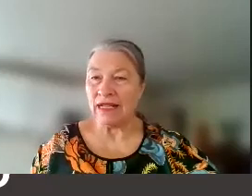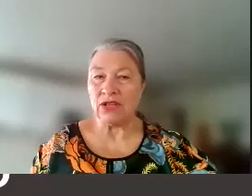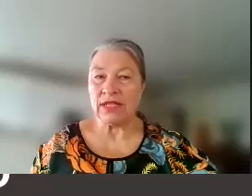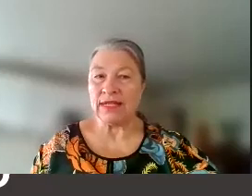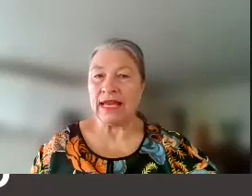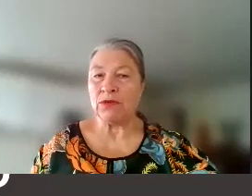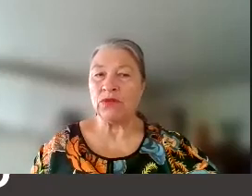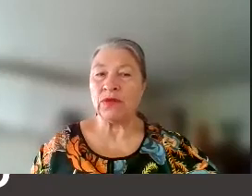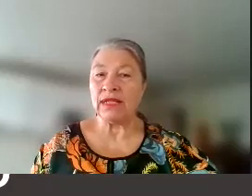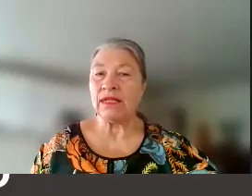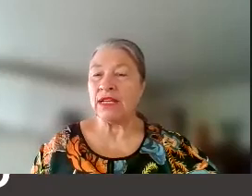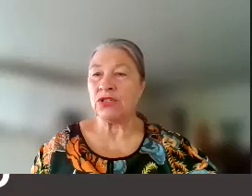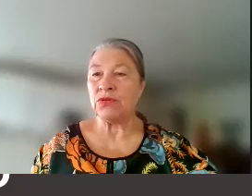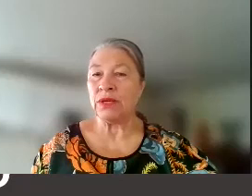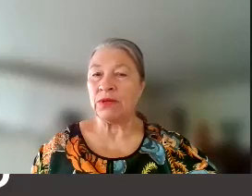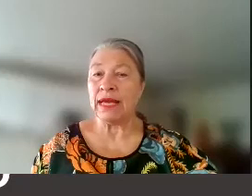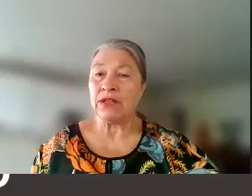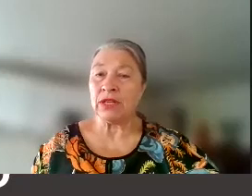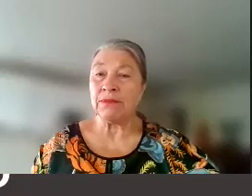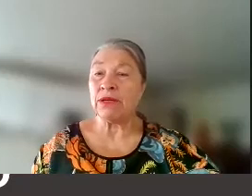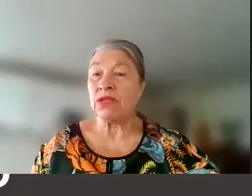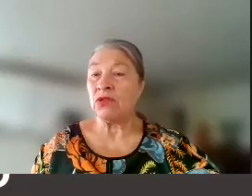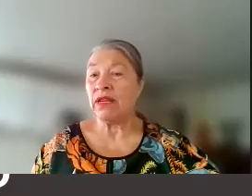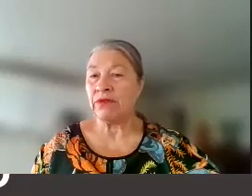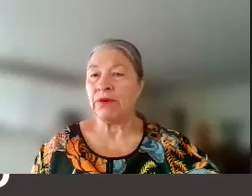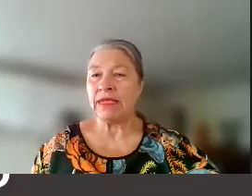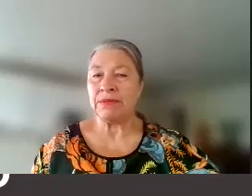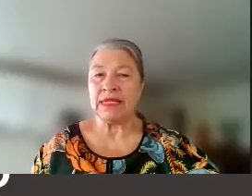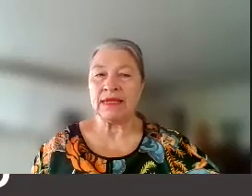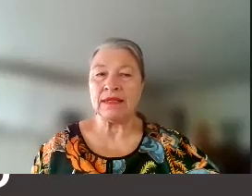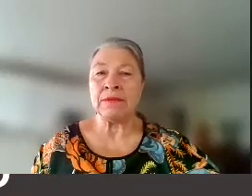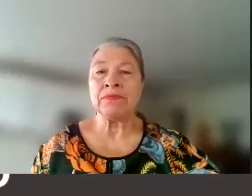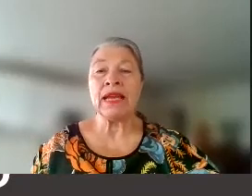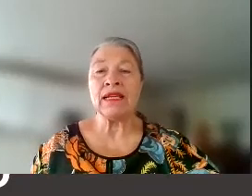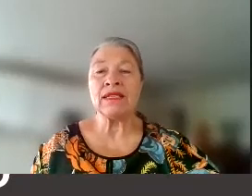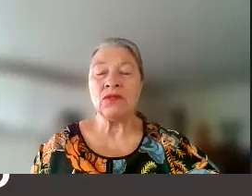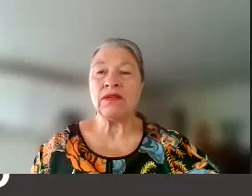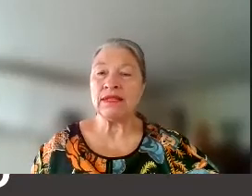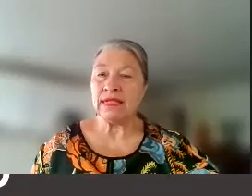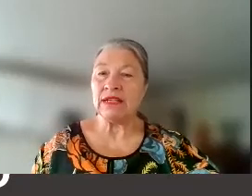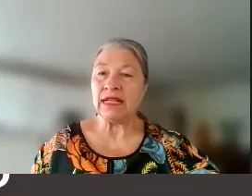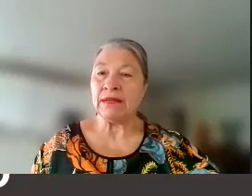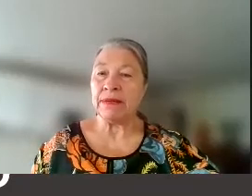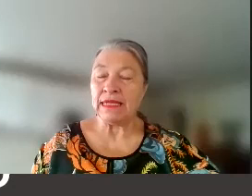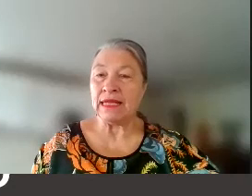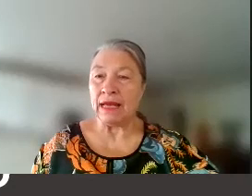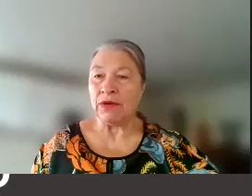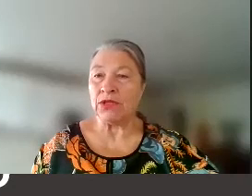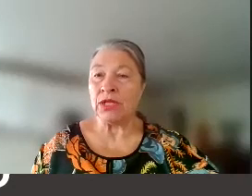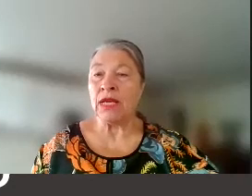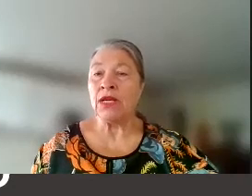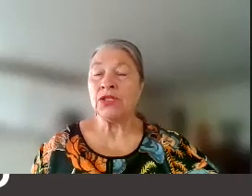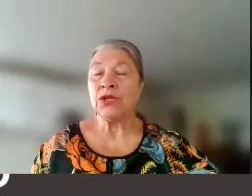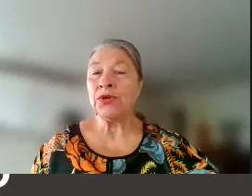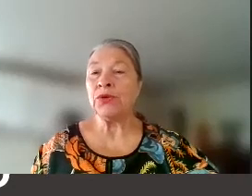de-centre English as the language of international communication, because not everybody speaks it, and it's not necessarily the best